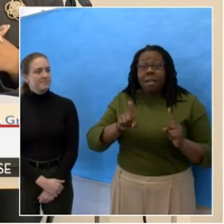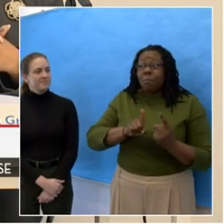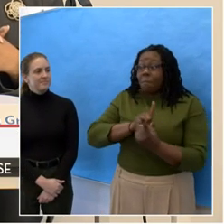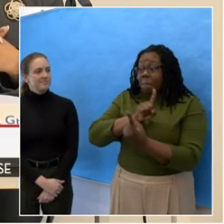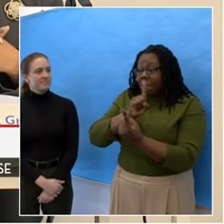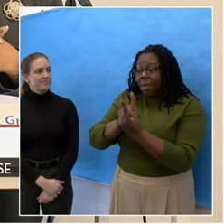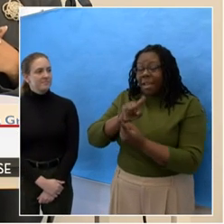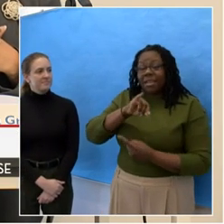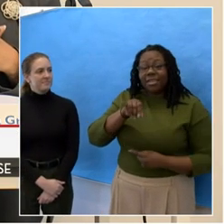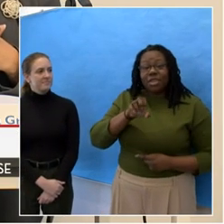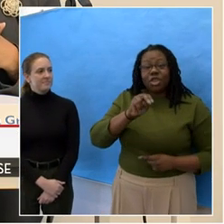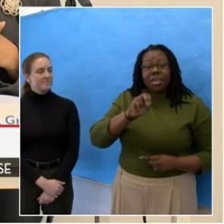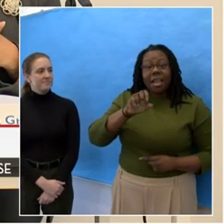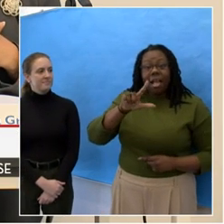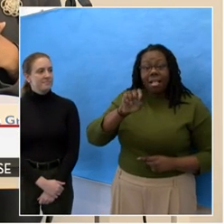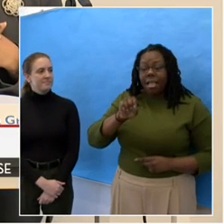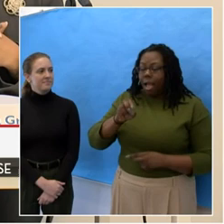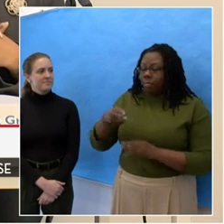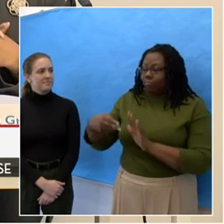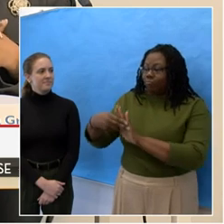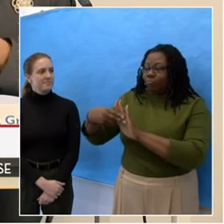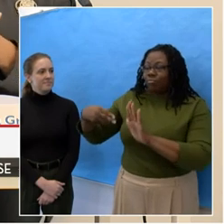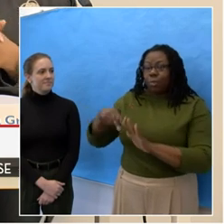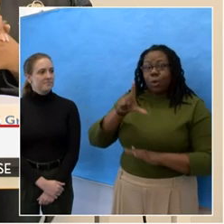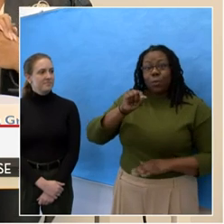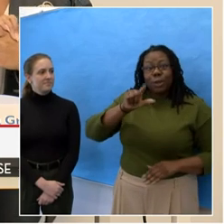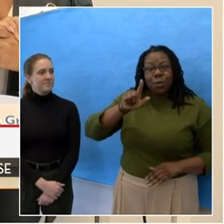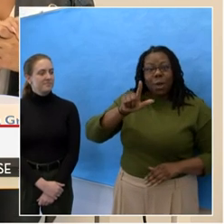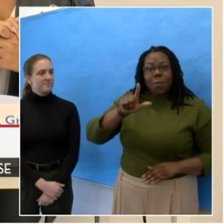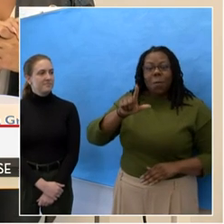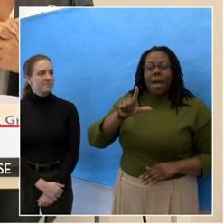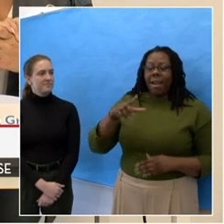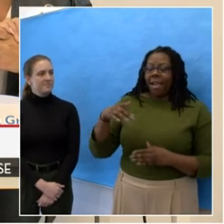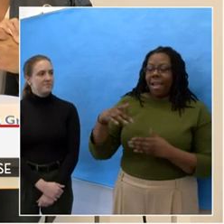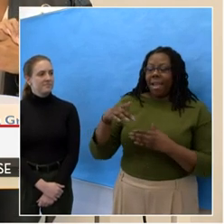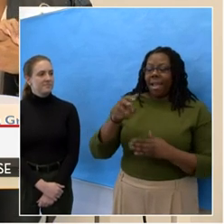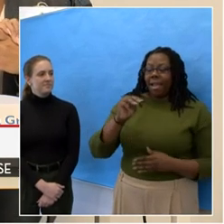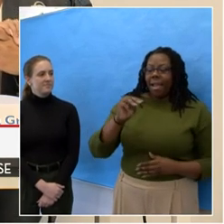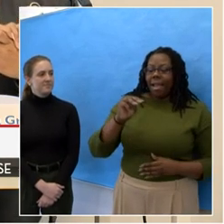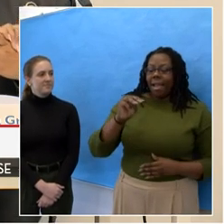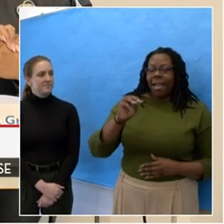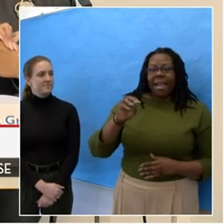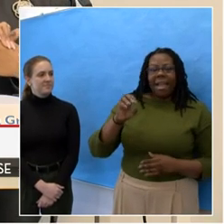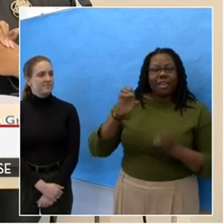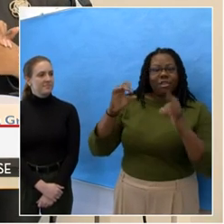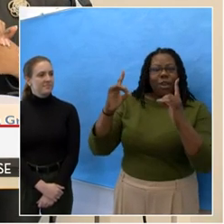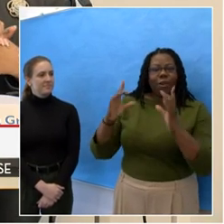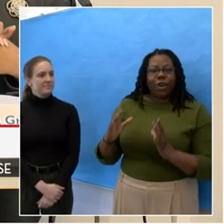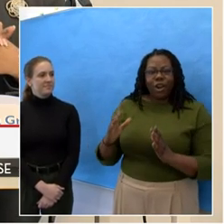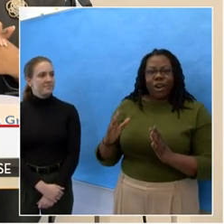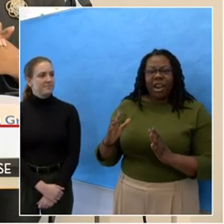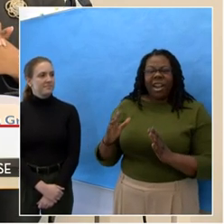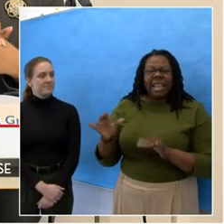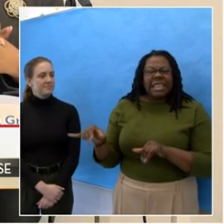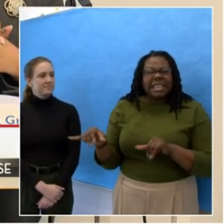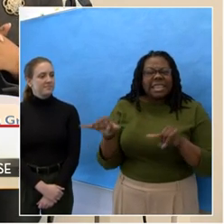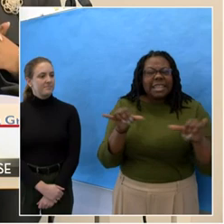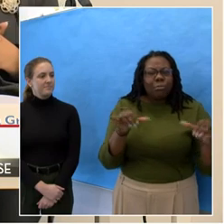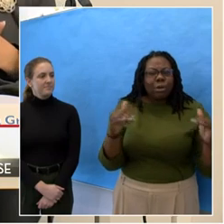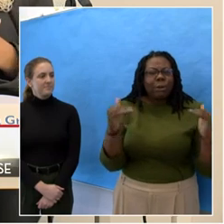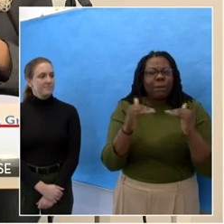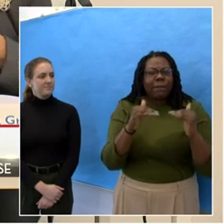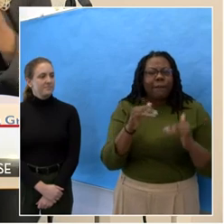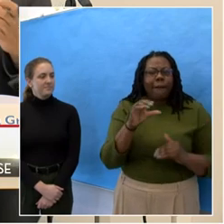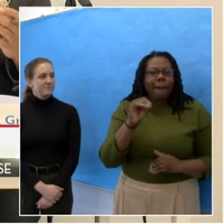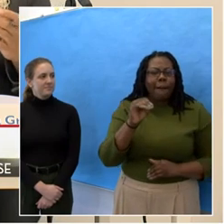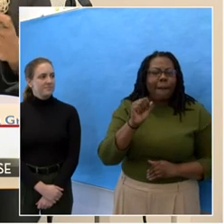as the 2021 Milken Educator, which is affectionately known as the Oscars of teaching. That's not just an